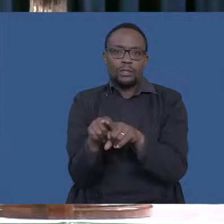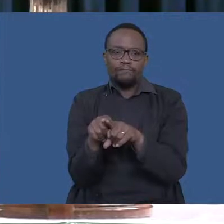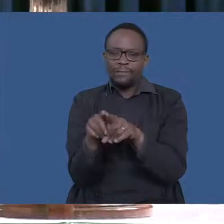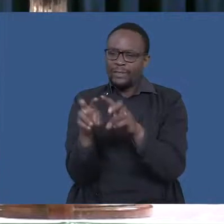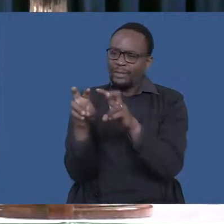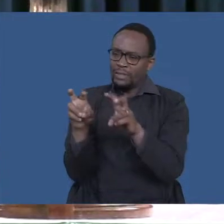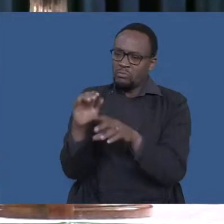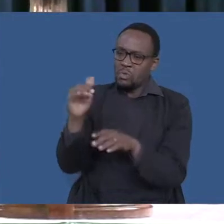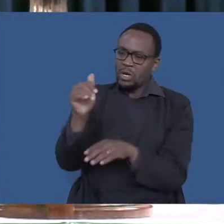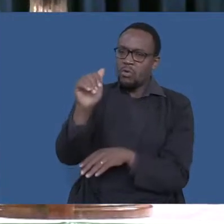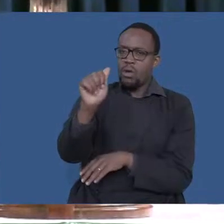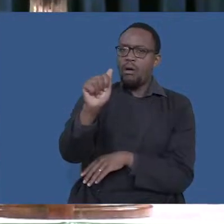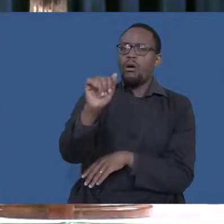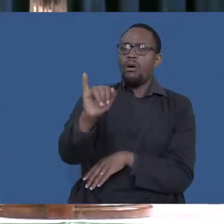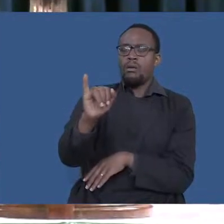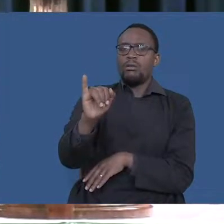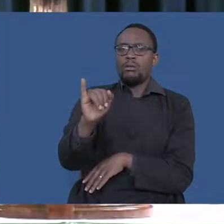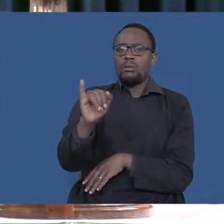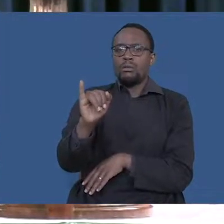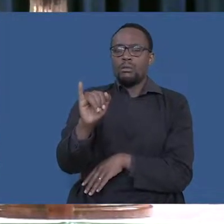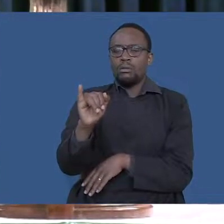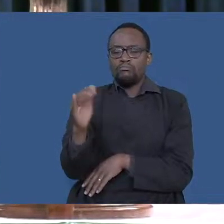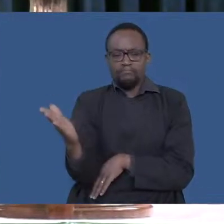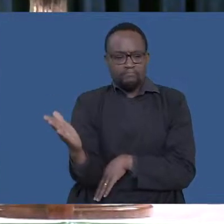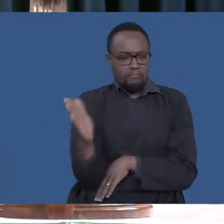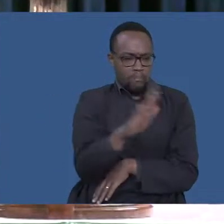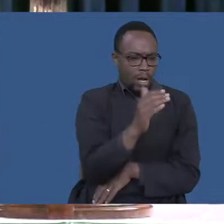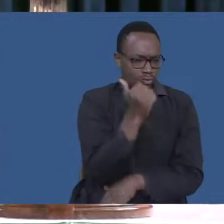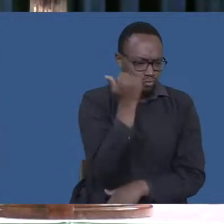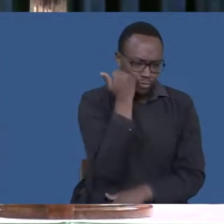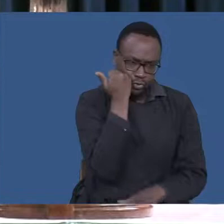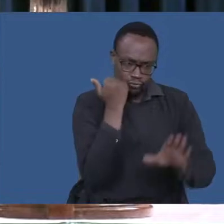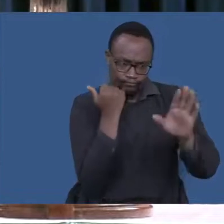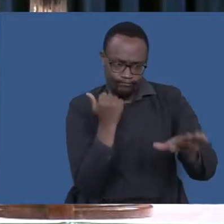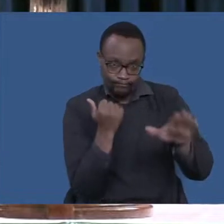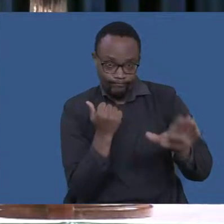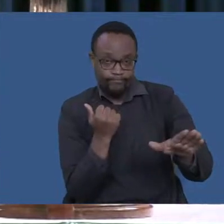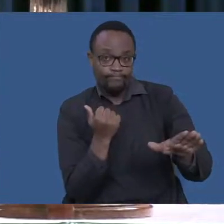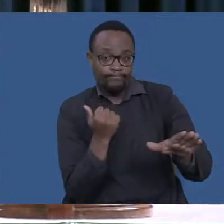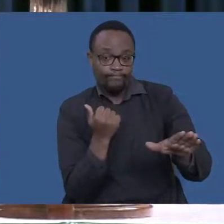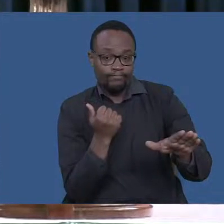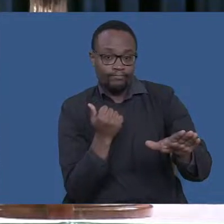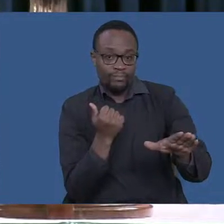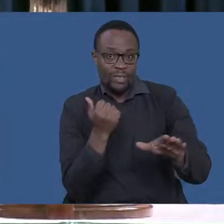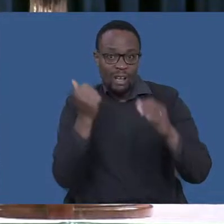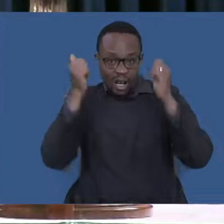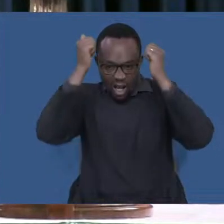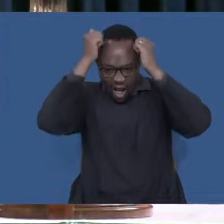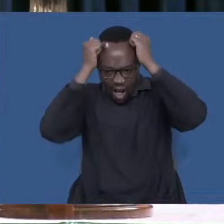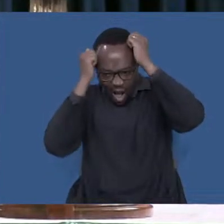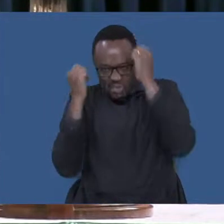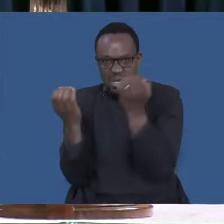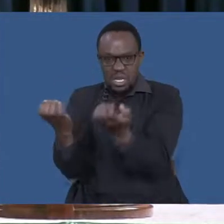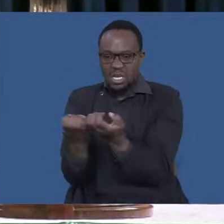Ai. And they returned to Joshua, and they said, not all the army will have to go